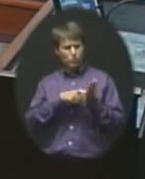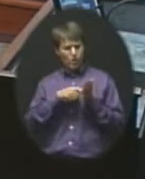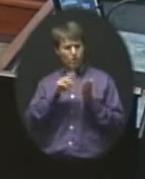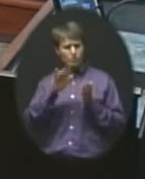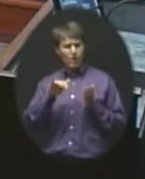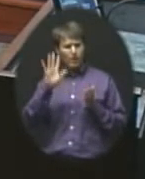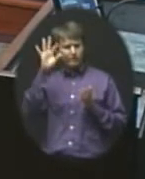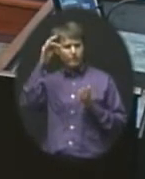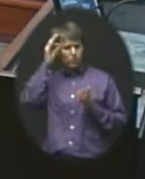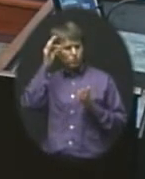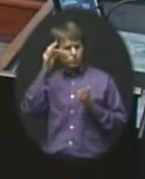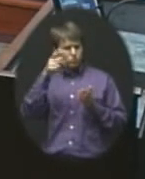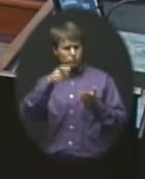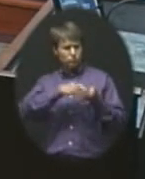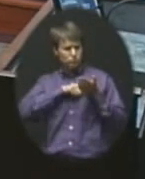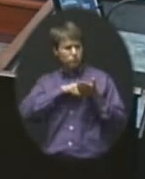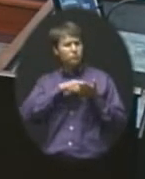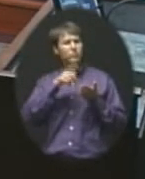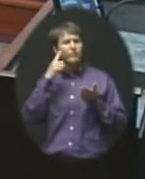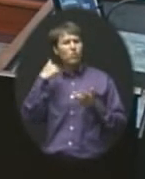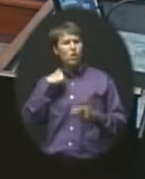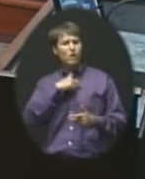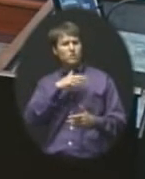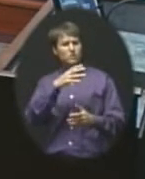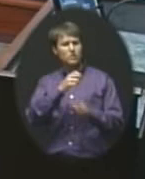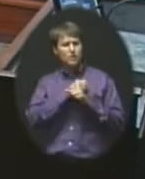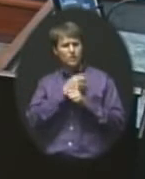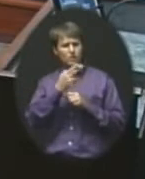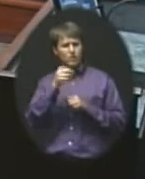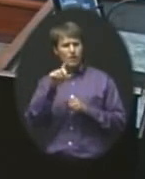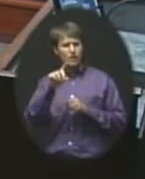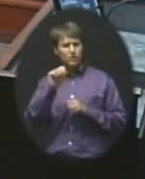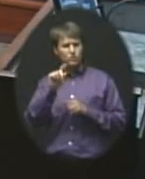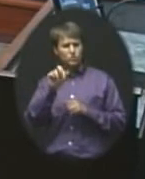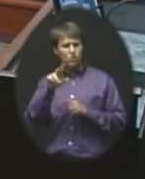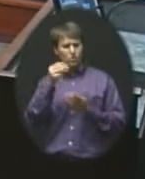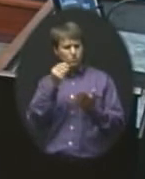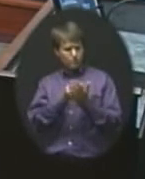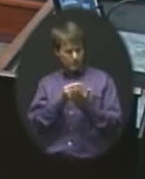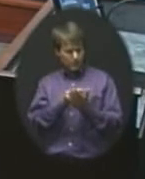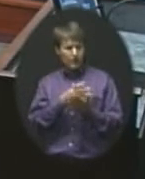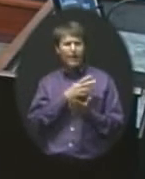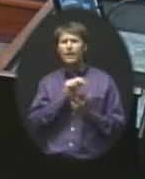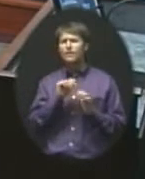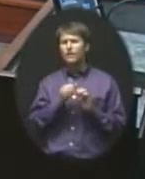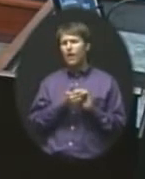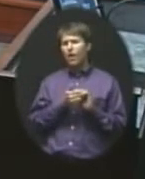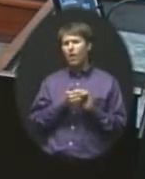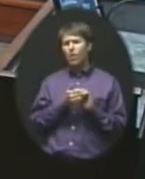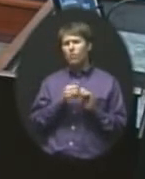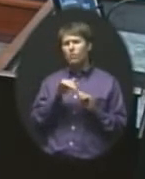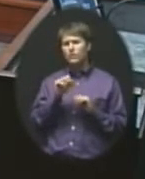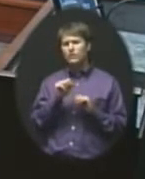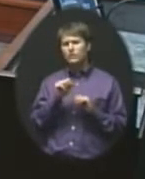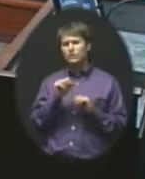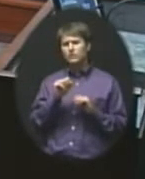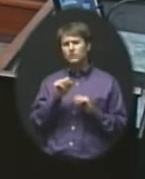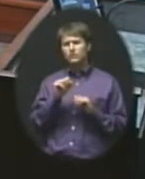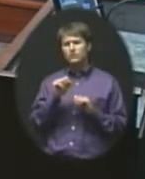federal mandate in order to, for us to get Head Start dollars? And how is